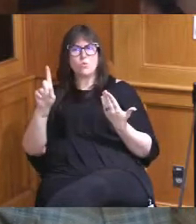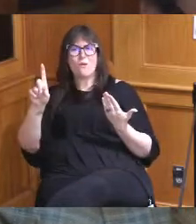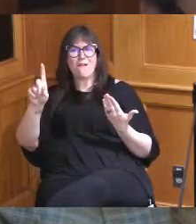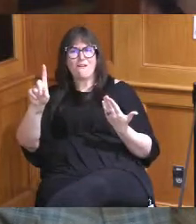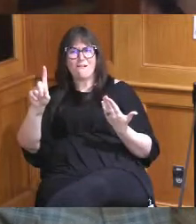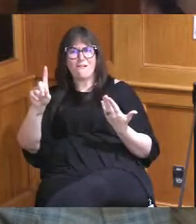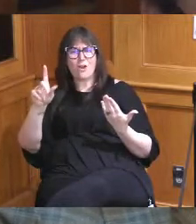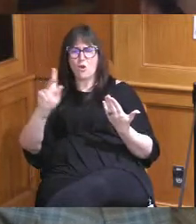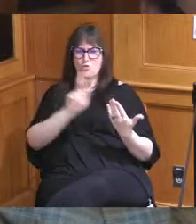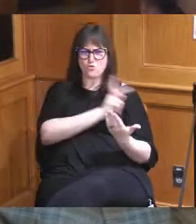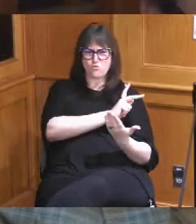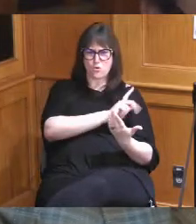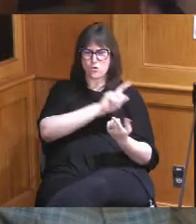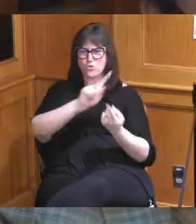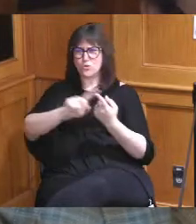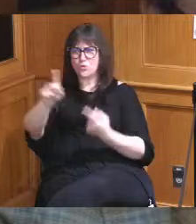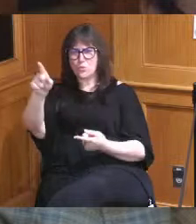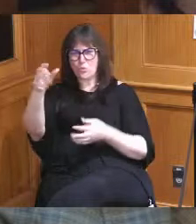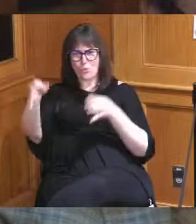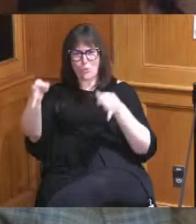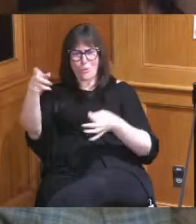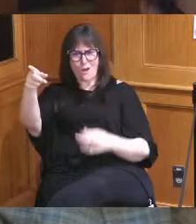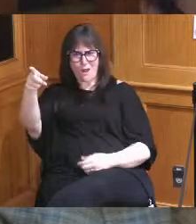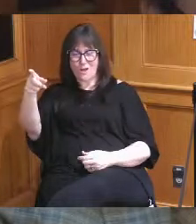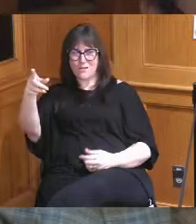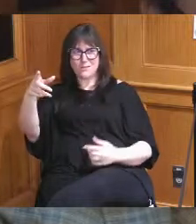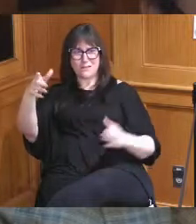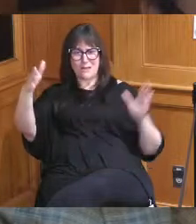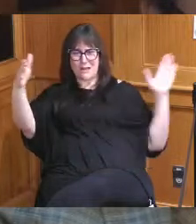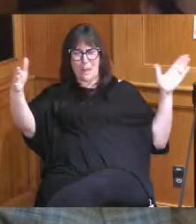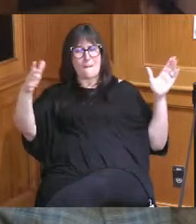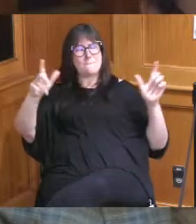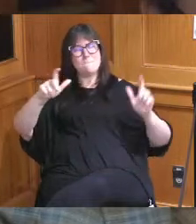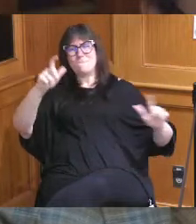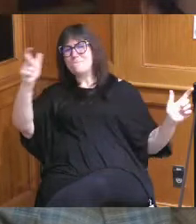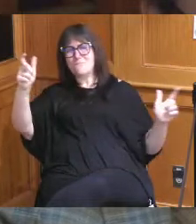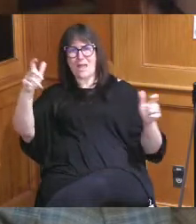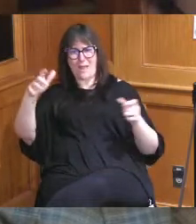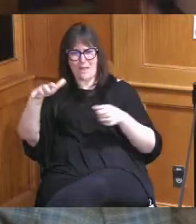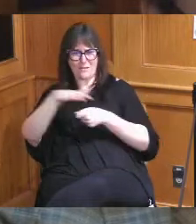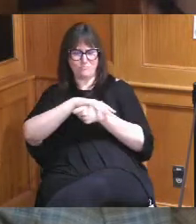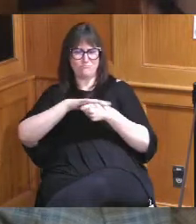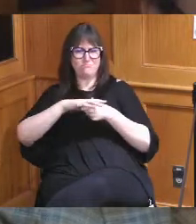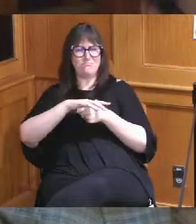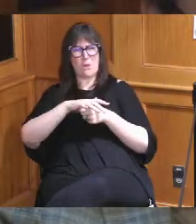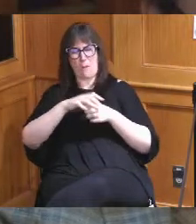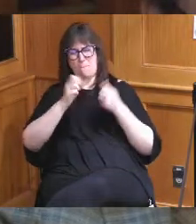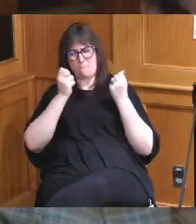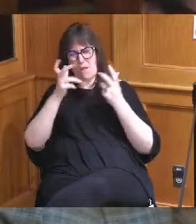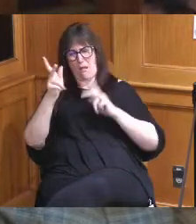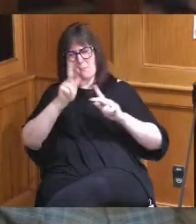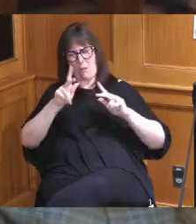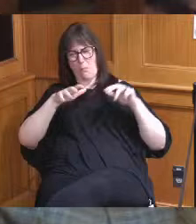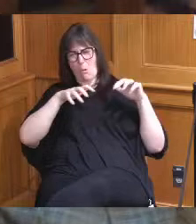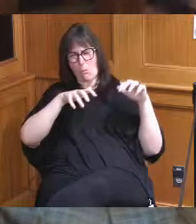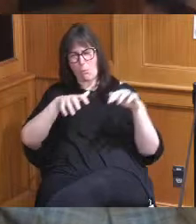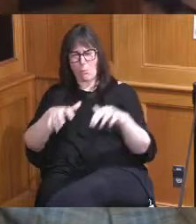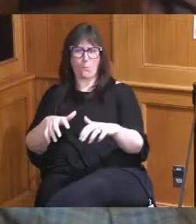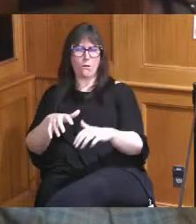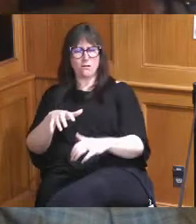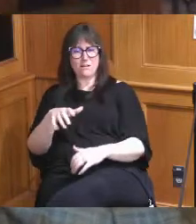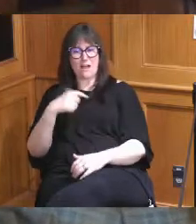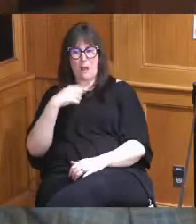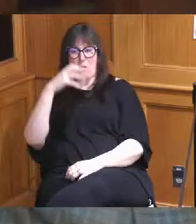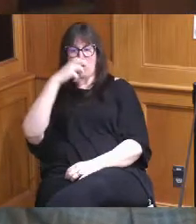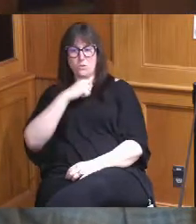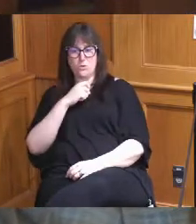from Kroger's to the courthouse is a hot spot. And I would assume to see at